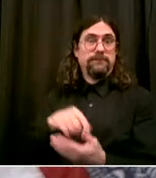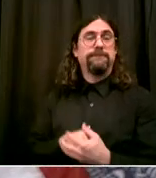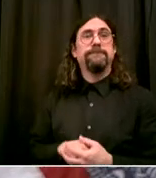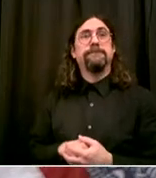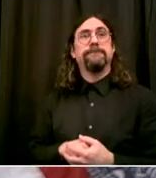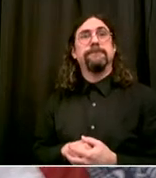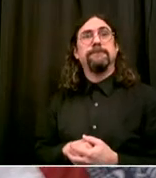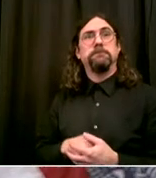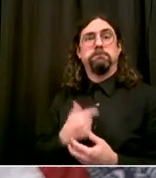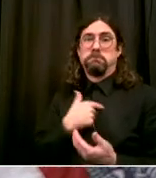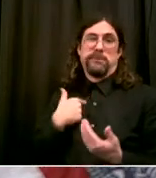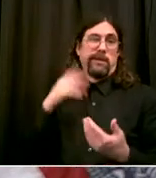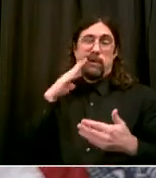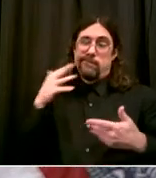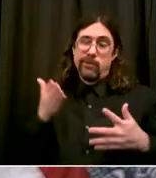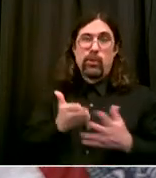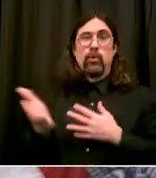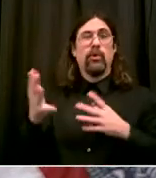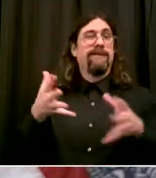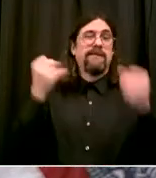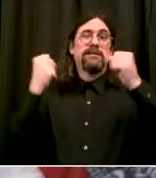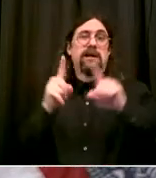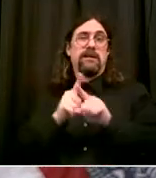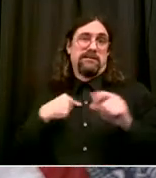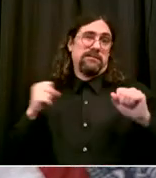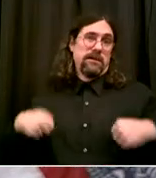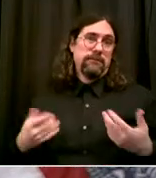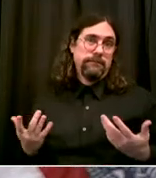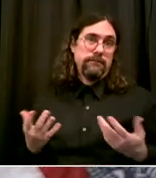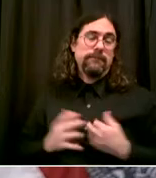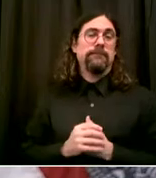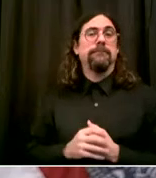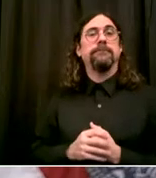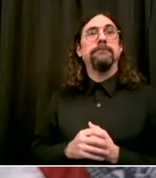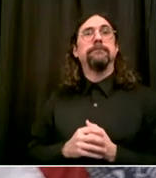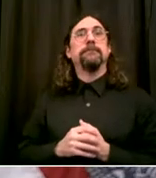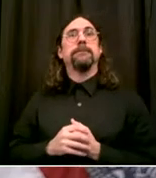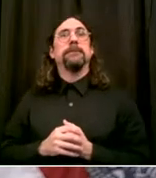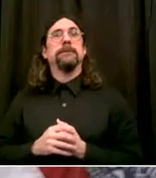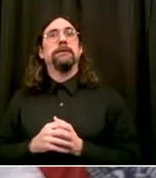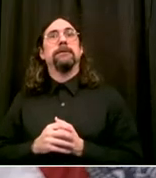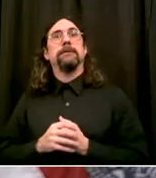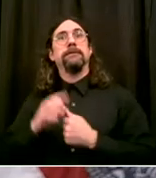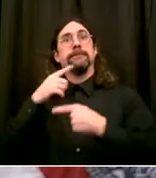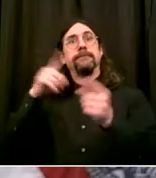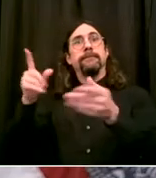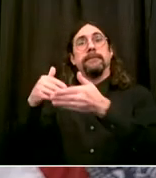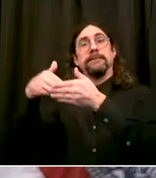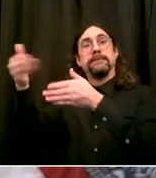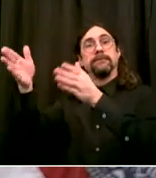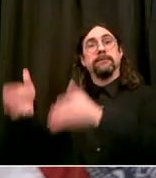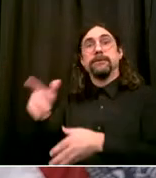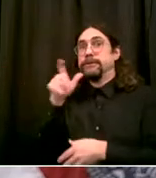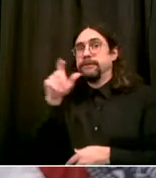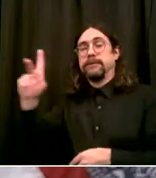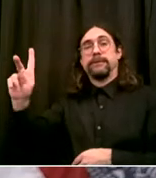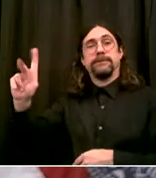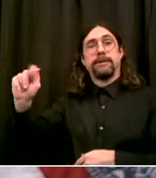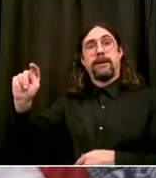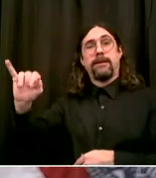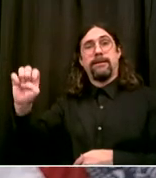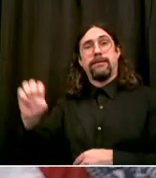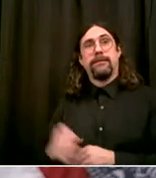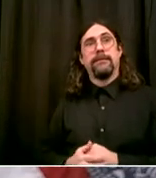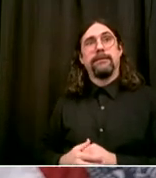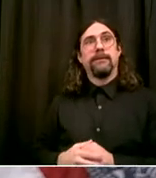Hey, good morning, everyone. Happy New Year, Mayor Blasio. It's your last year. How do you feel about that? Well, that's not my question. Don't count it as a question. I'm just kidding.